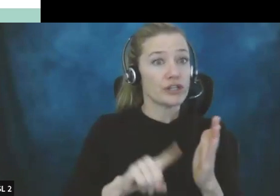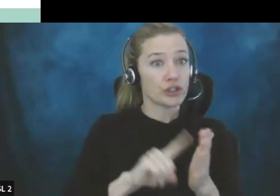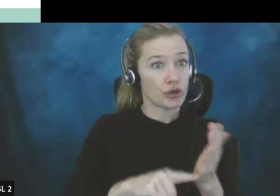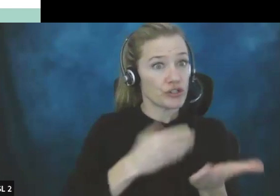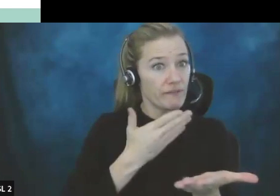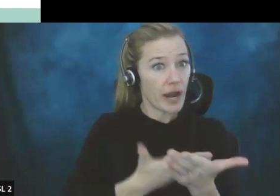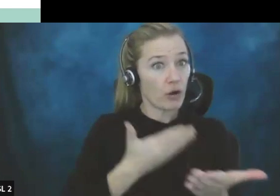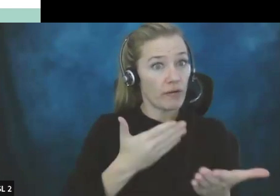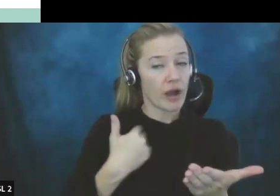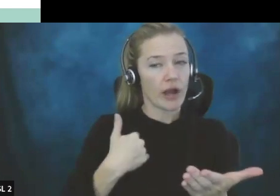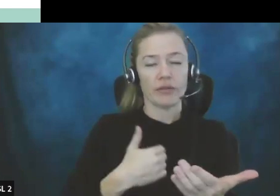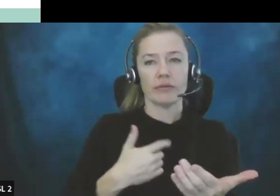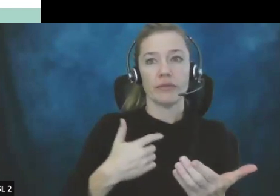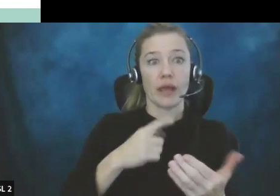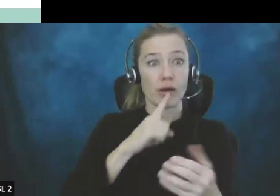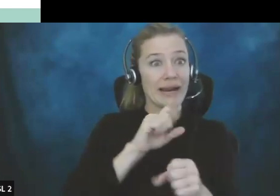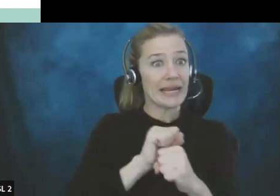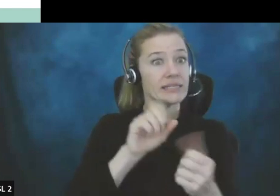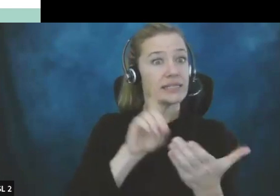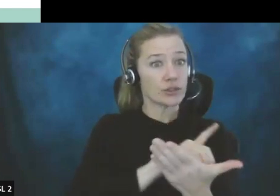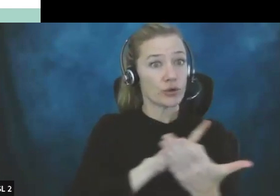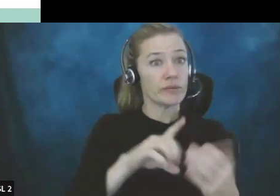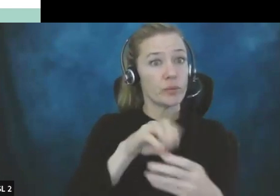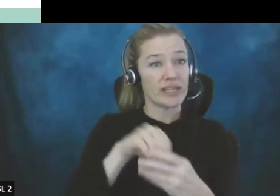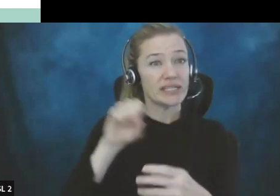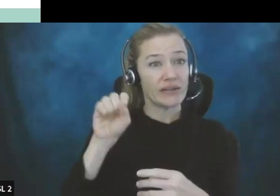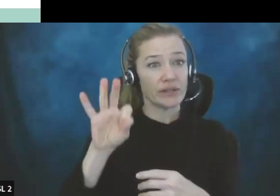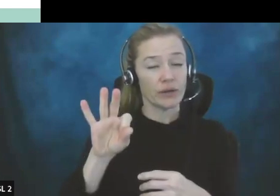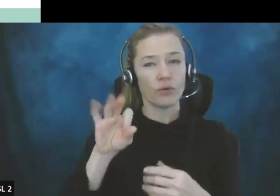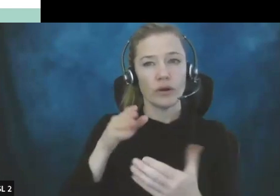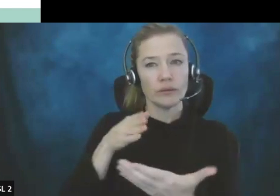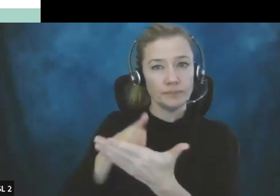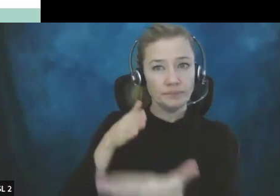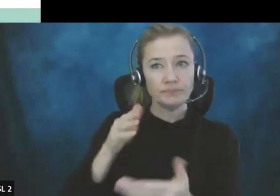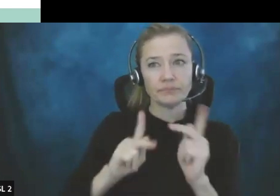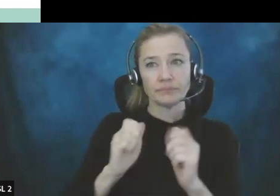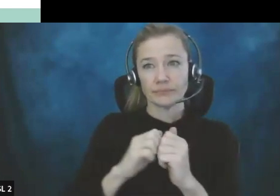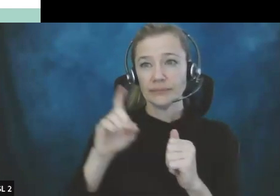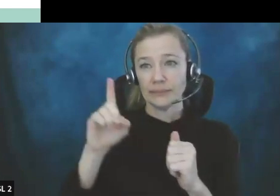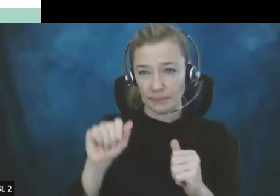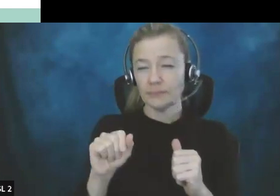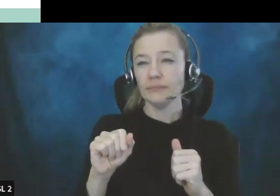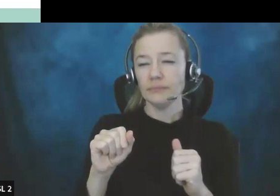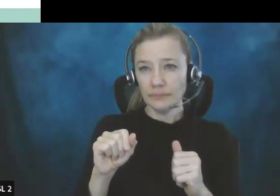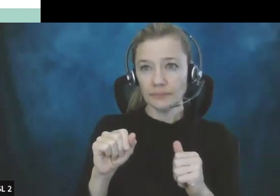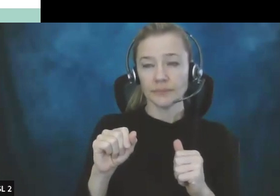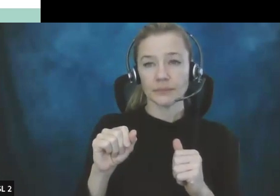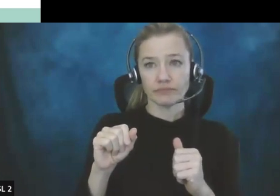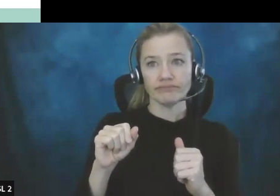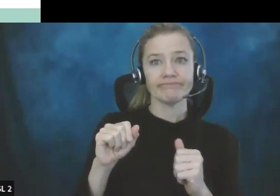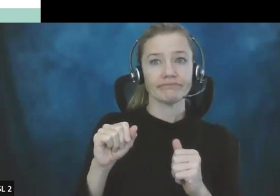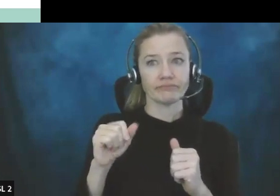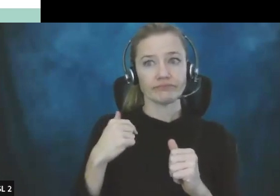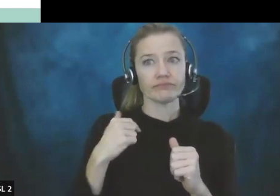research verified that there is a need. There was discrimination in San Francisco against people with